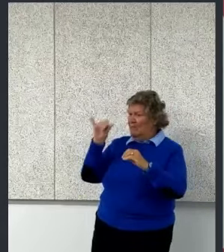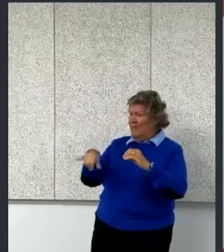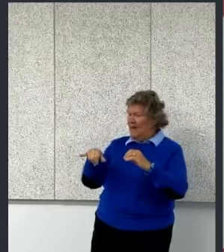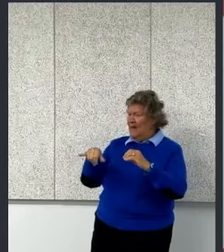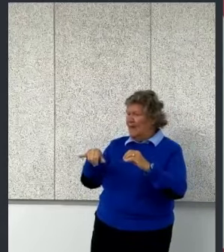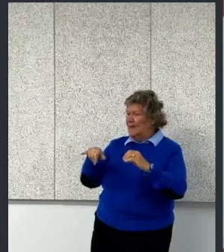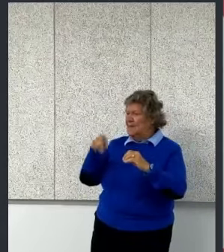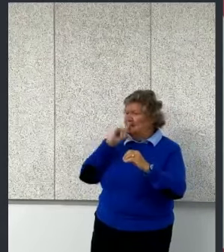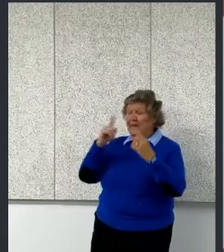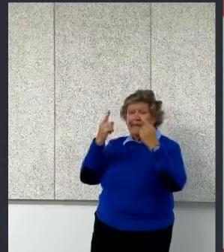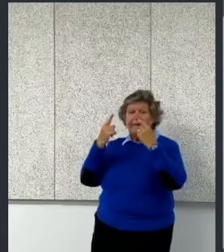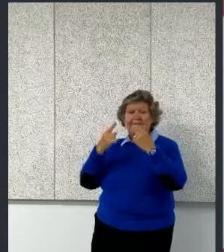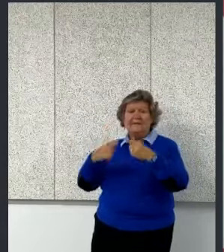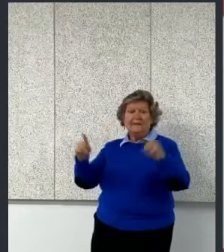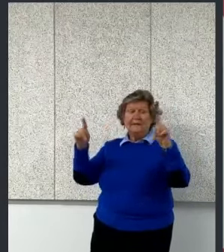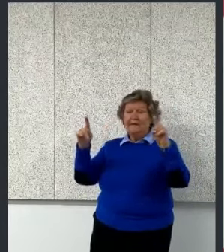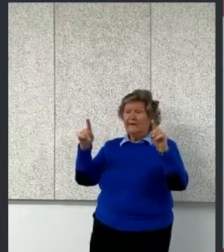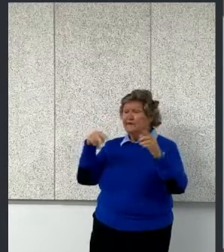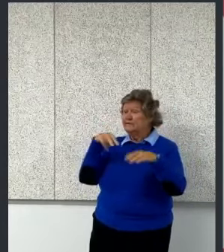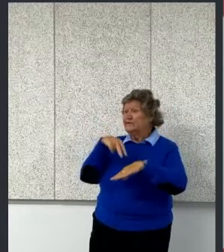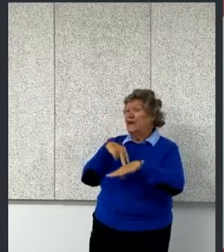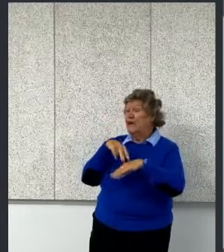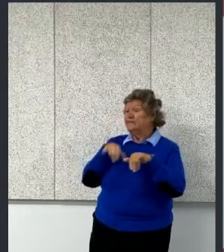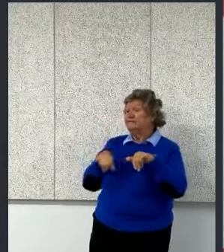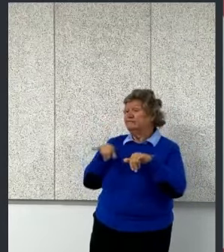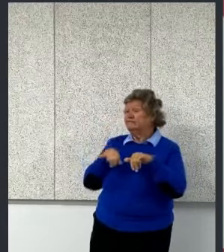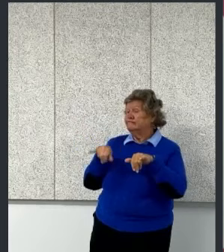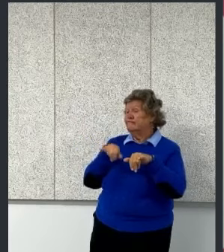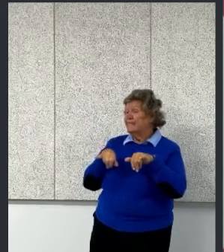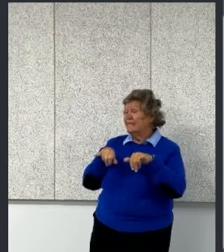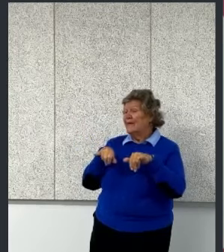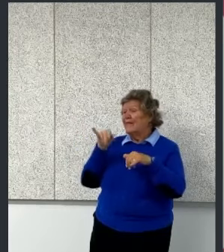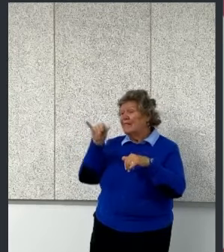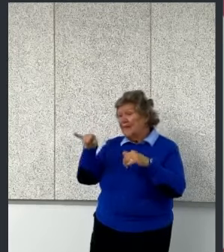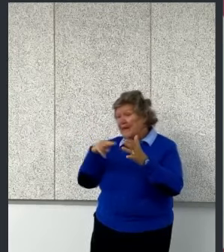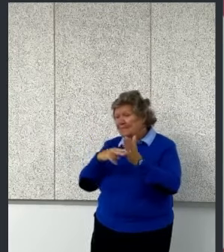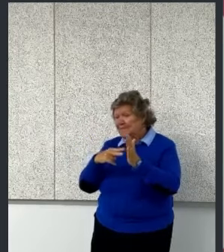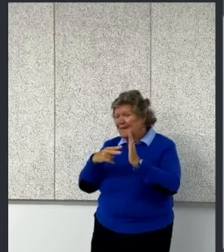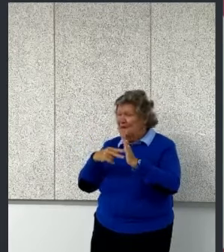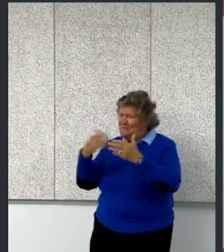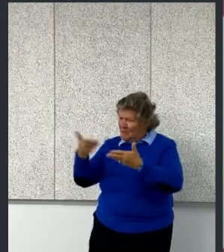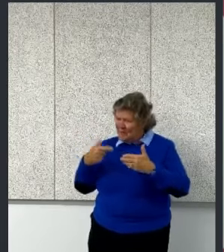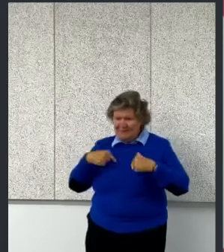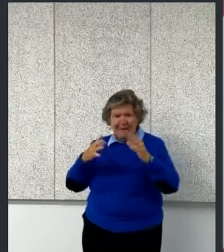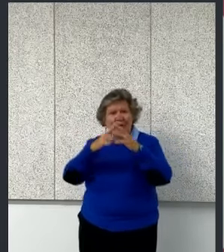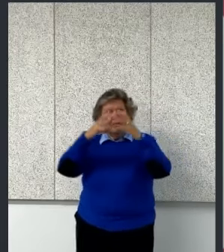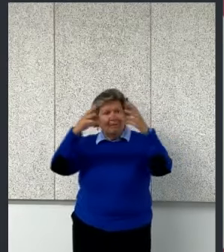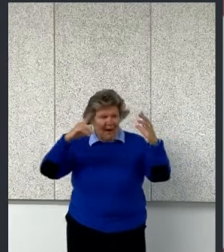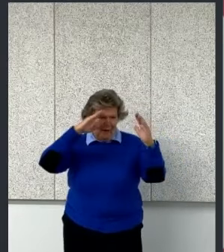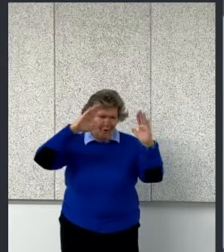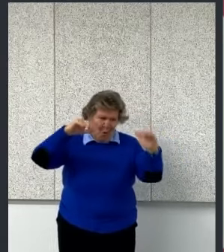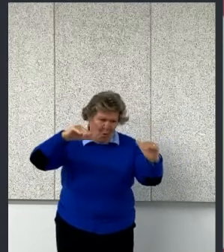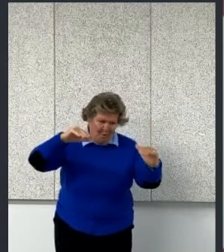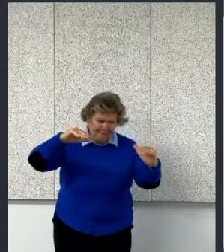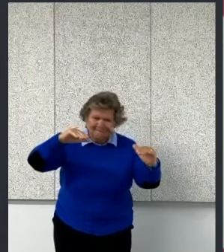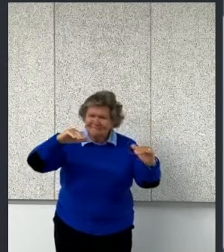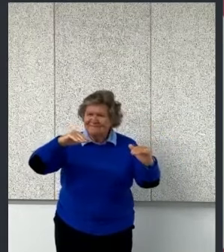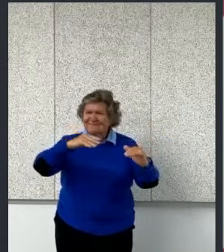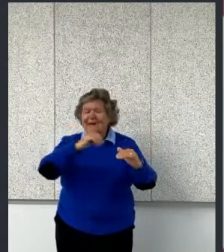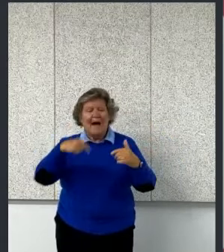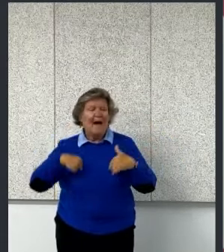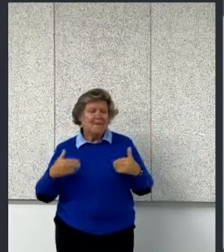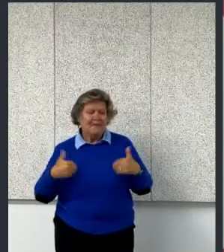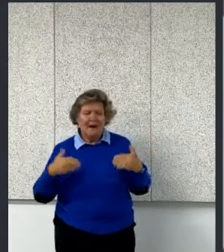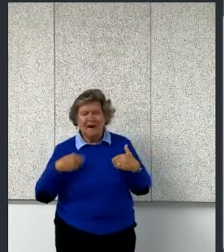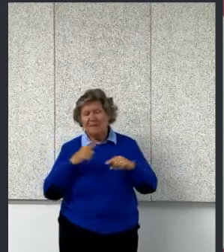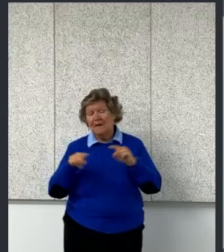being a declared stance, right? That brings me tremendous hope, right? I think that, you know, I'm young, but I've been